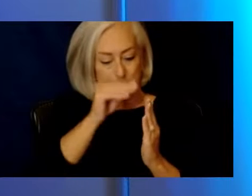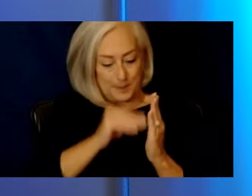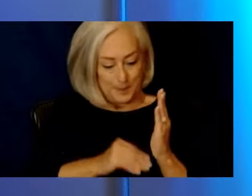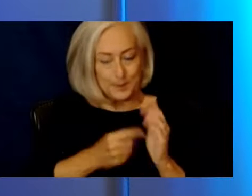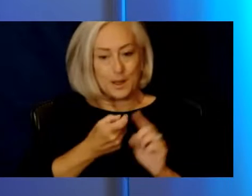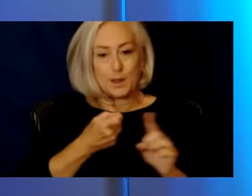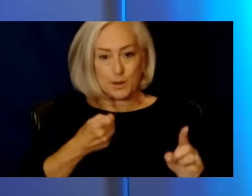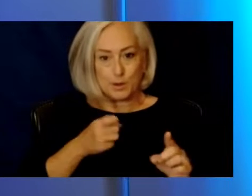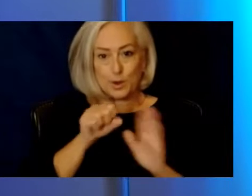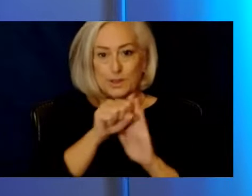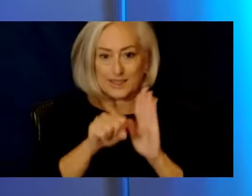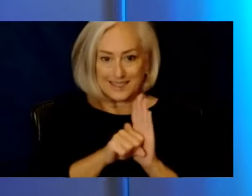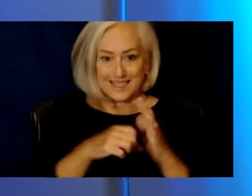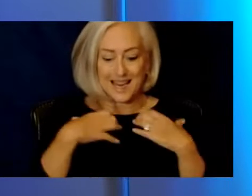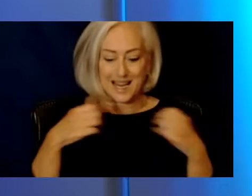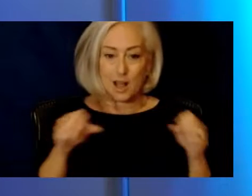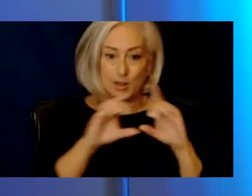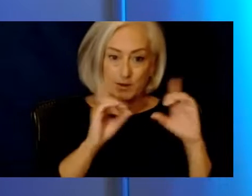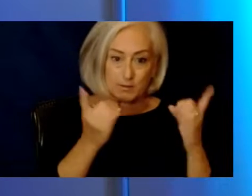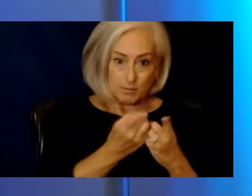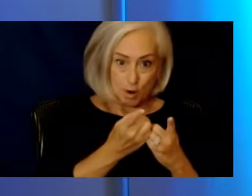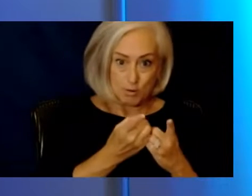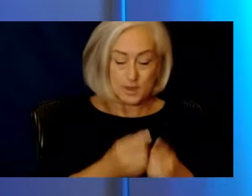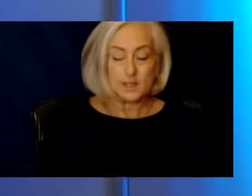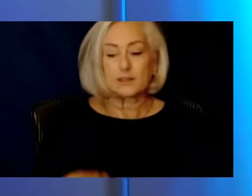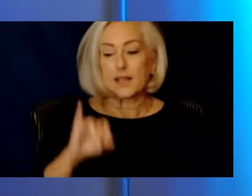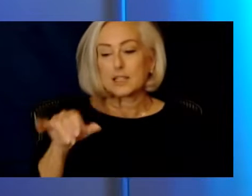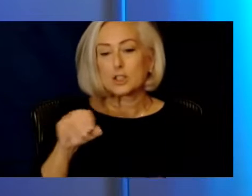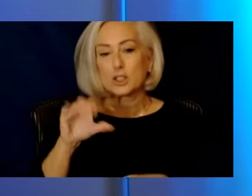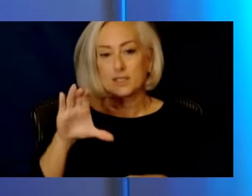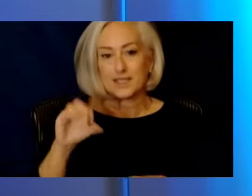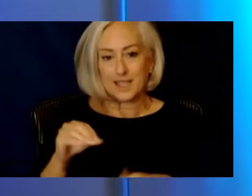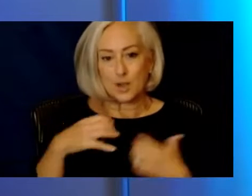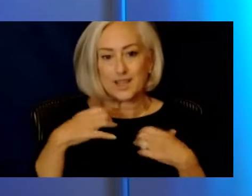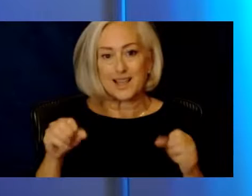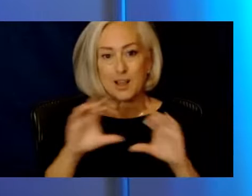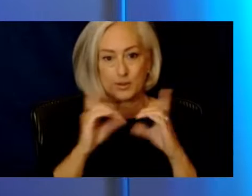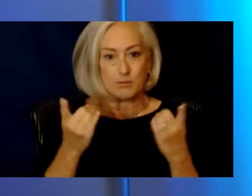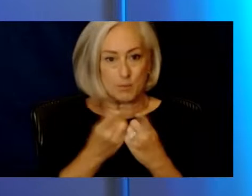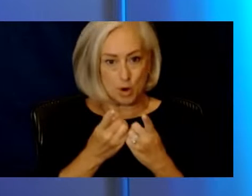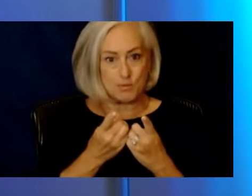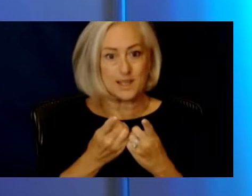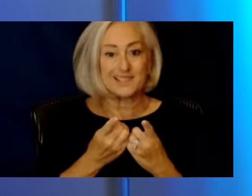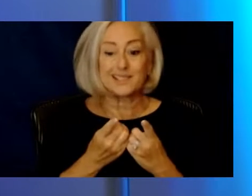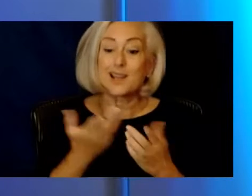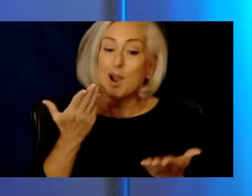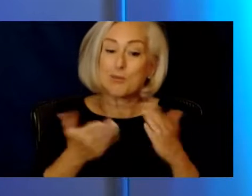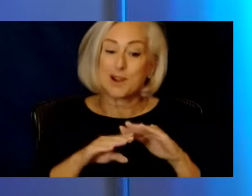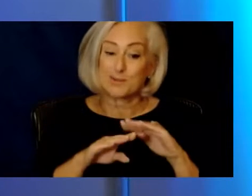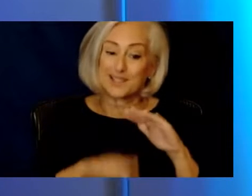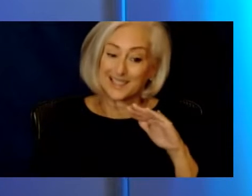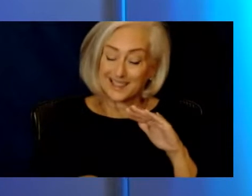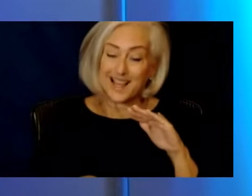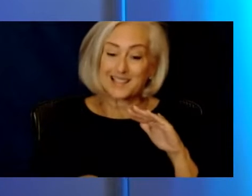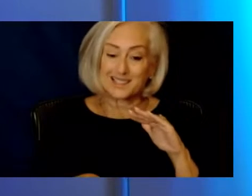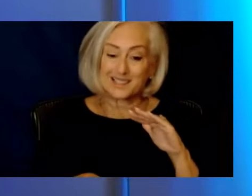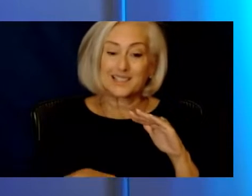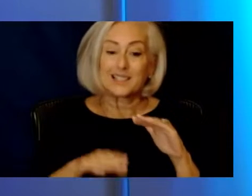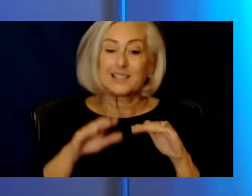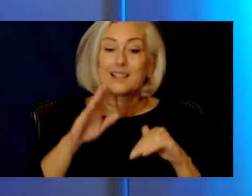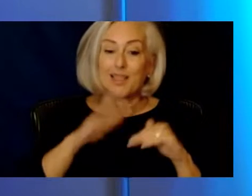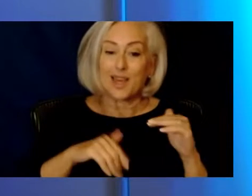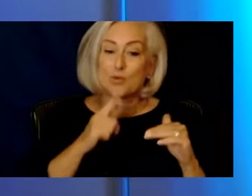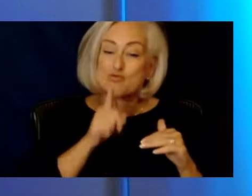the Johnson County Health Department are probably underestimates based on what we'll talk about a little bit later. Wastewater counts are showing quite a lot